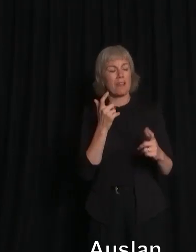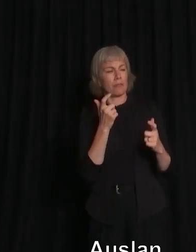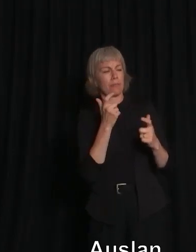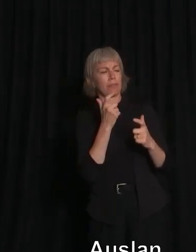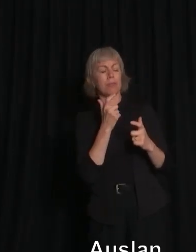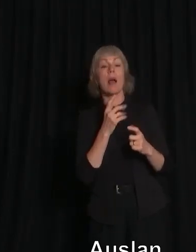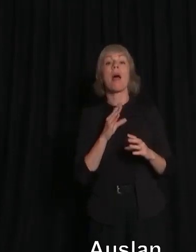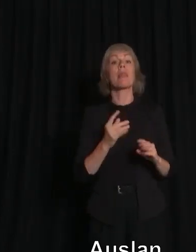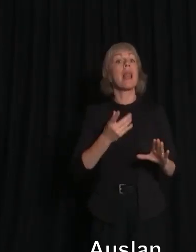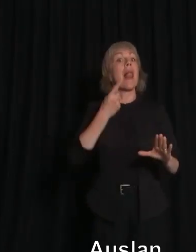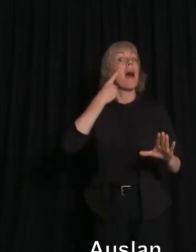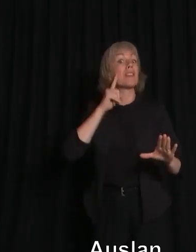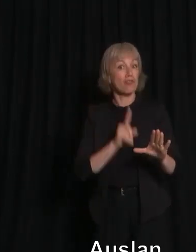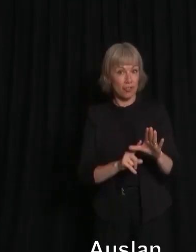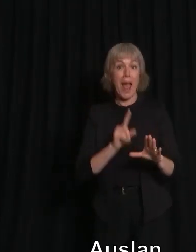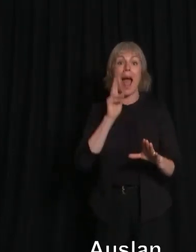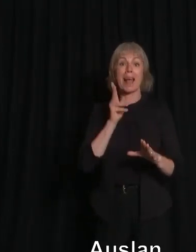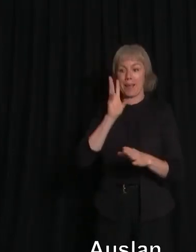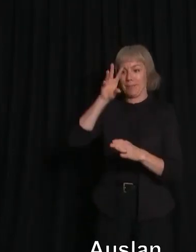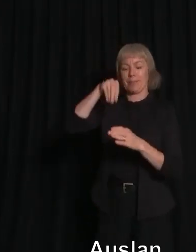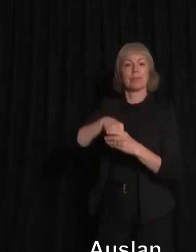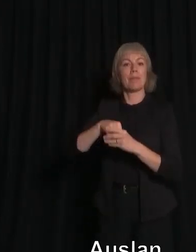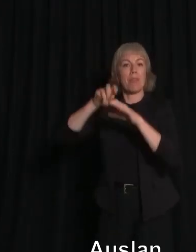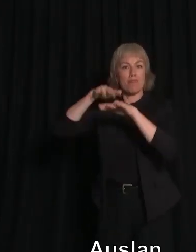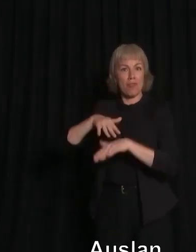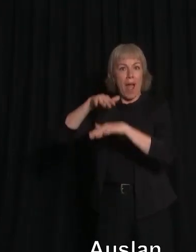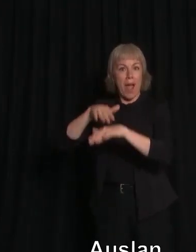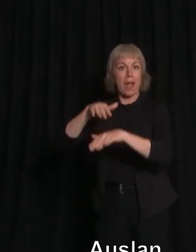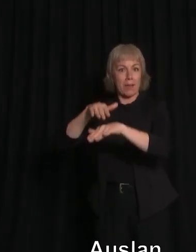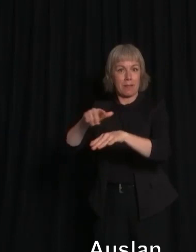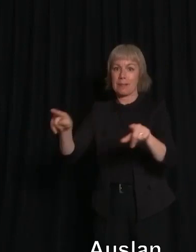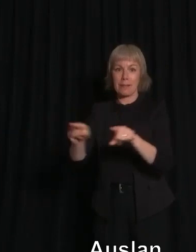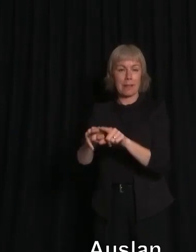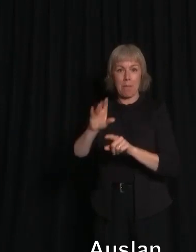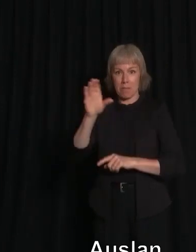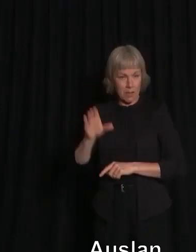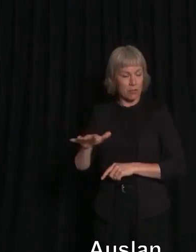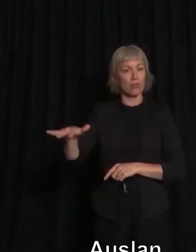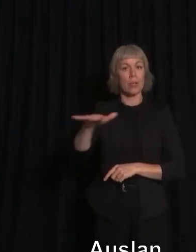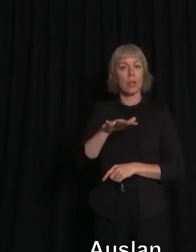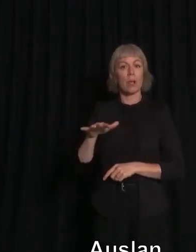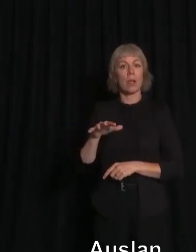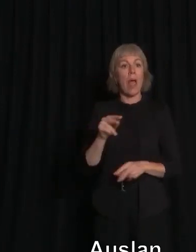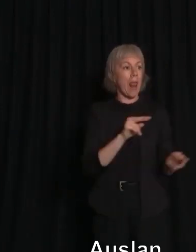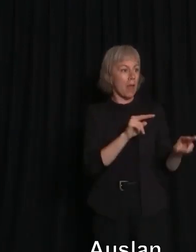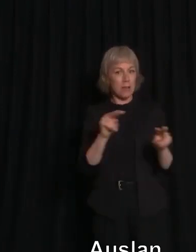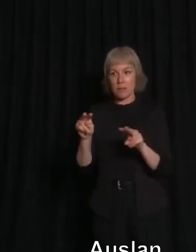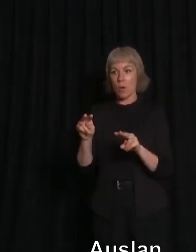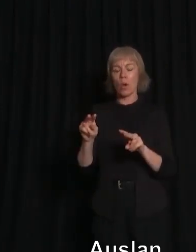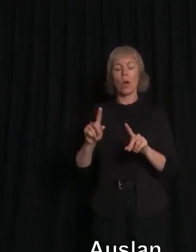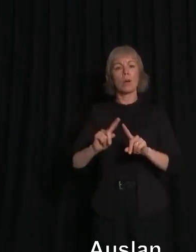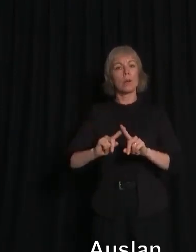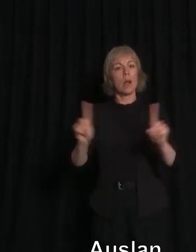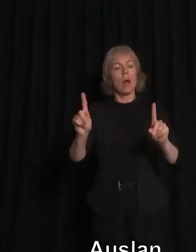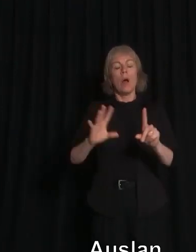for the Warsaw-Kyiv parade. And what was heartening was to see that the growth in support for